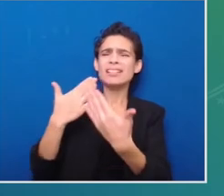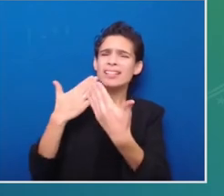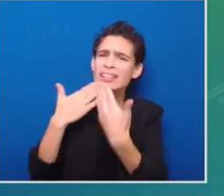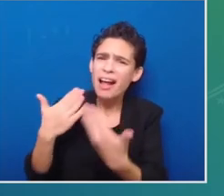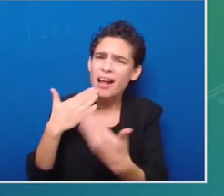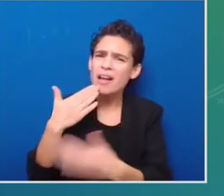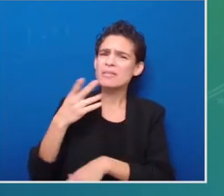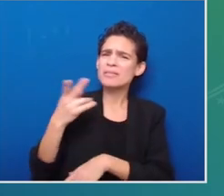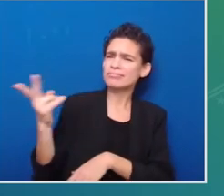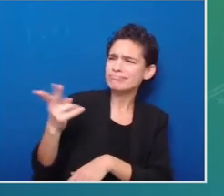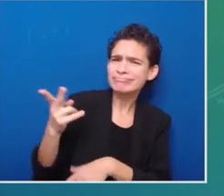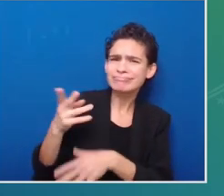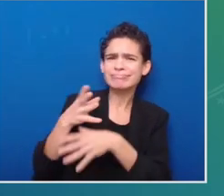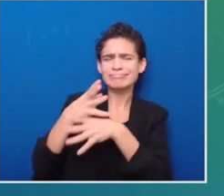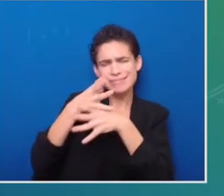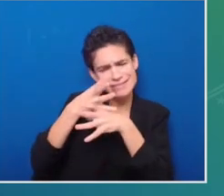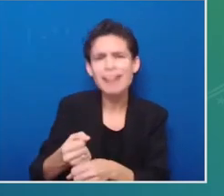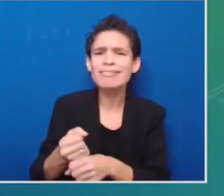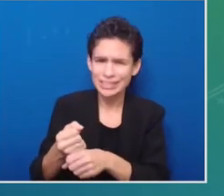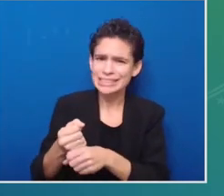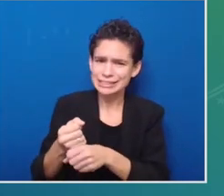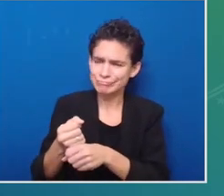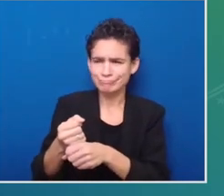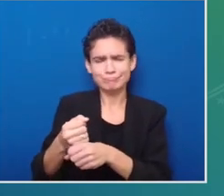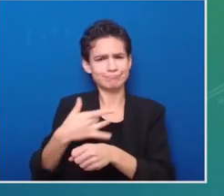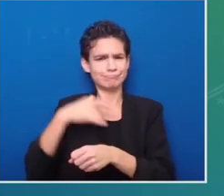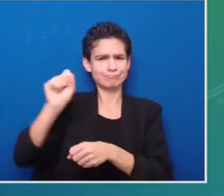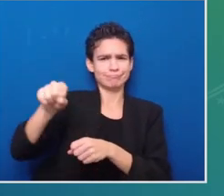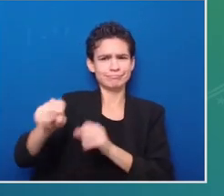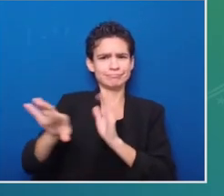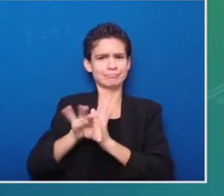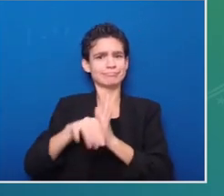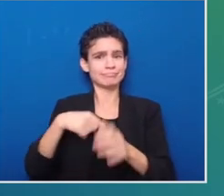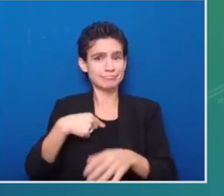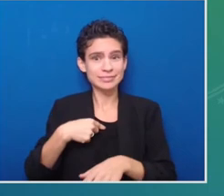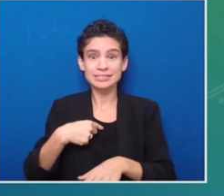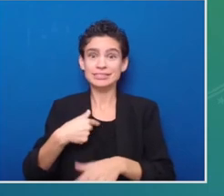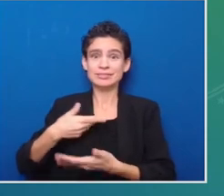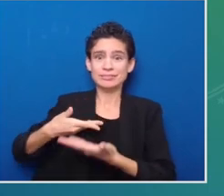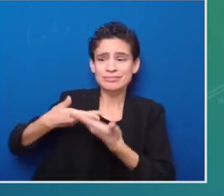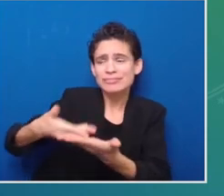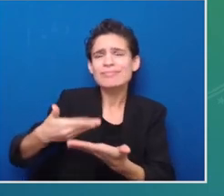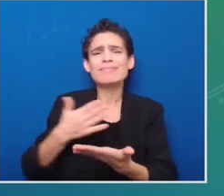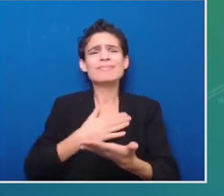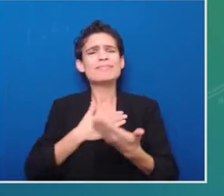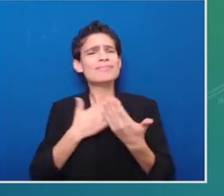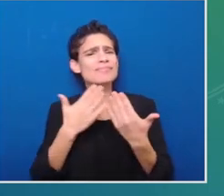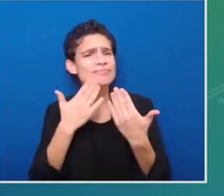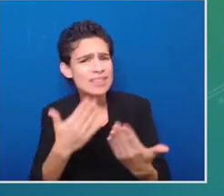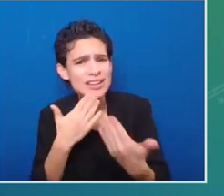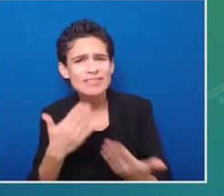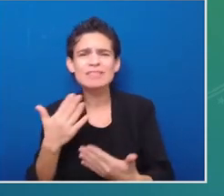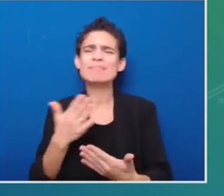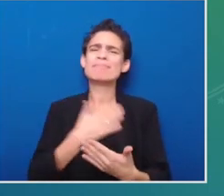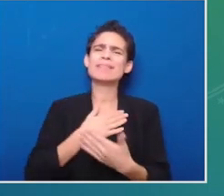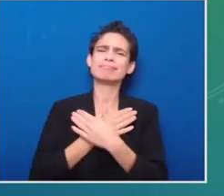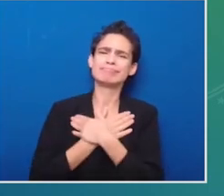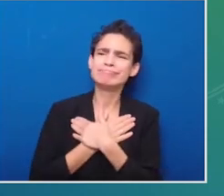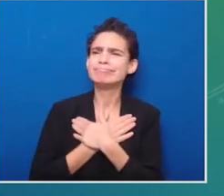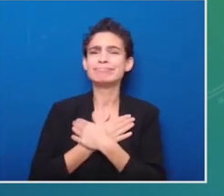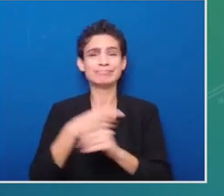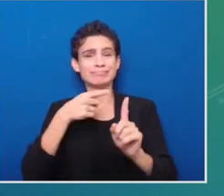thank you for your confidence. I bring my gratitude and that of the loves of my life,